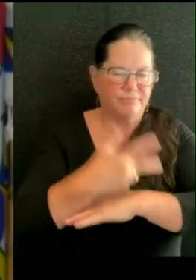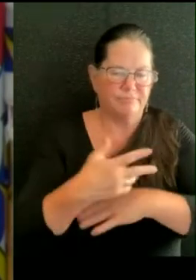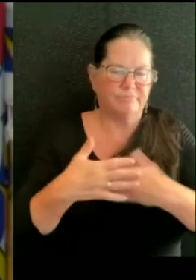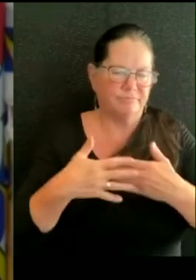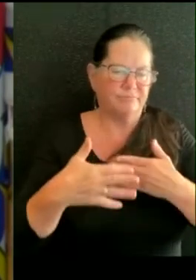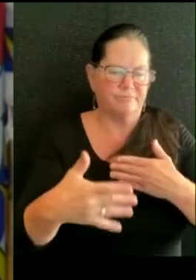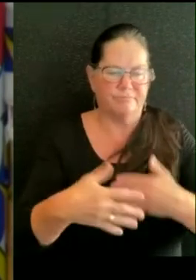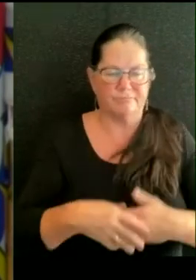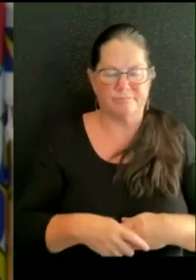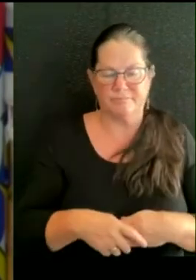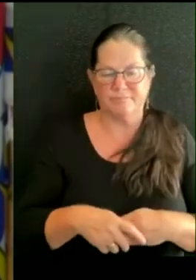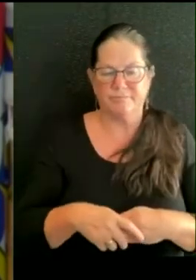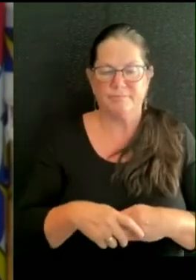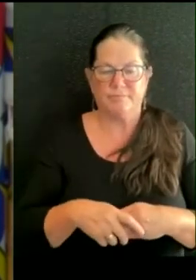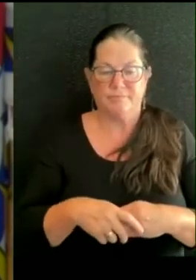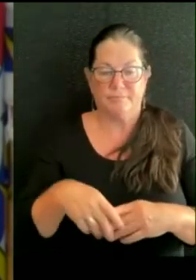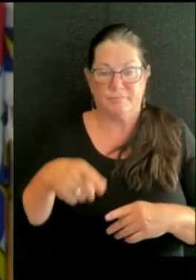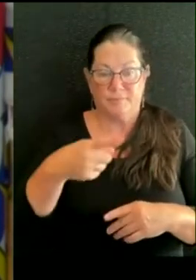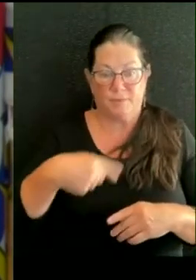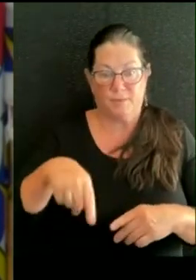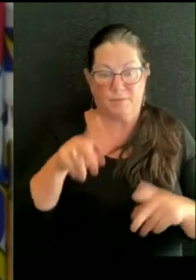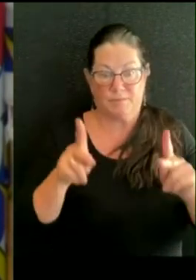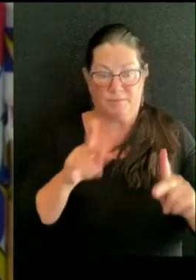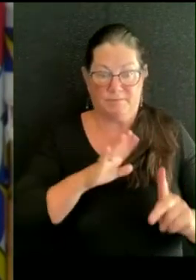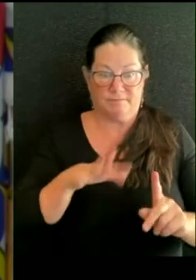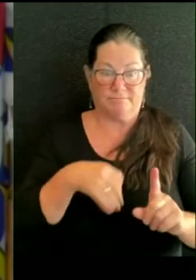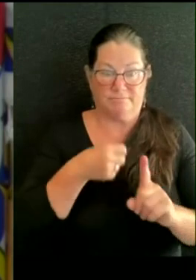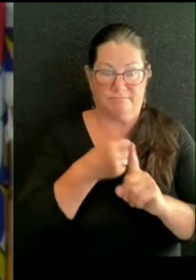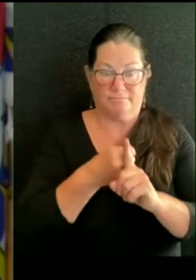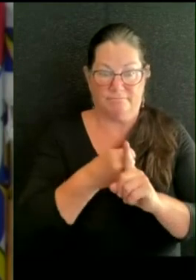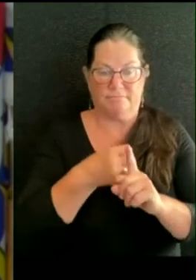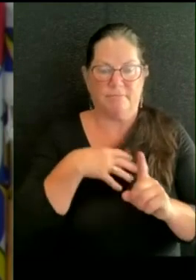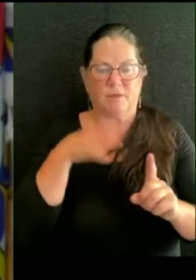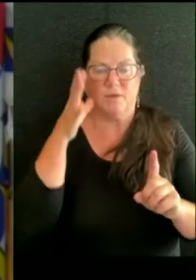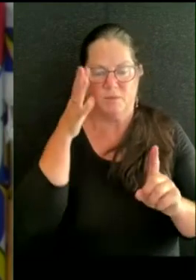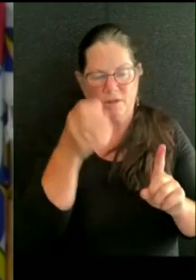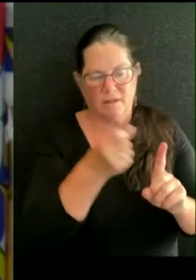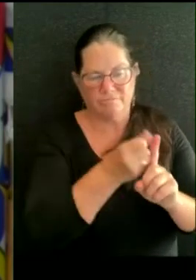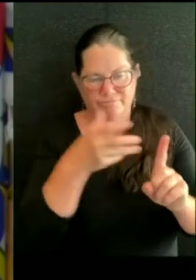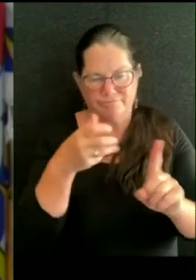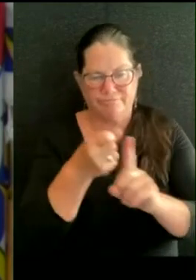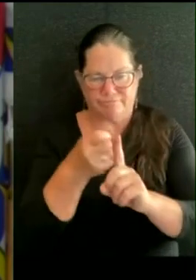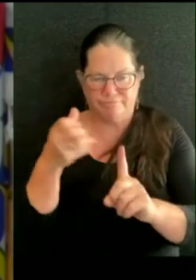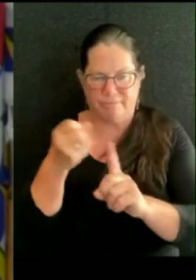owners and providing a clear line of sight on next steps.